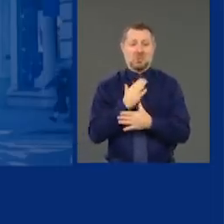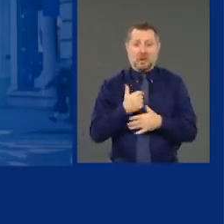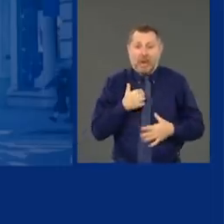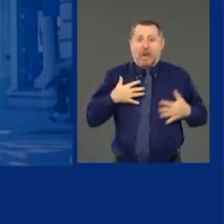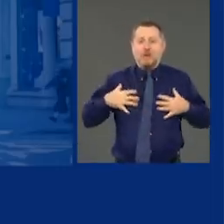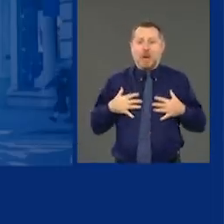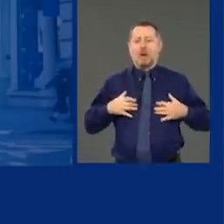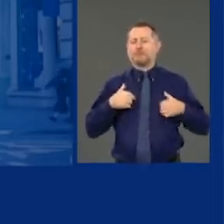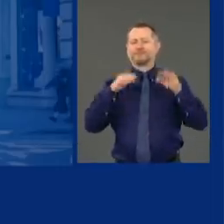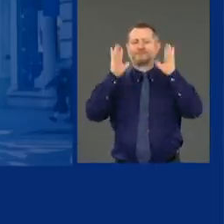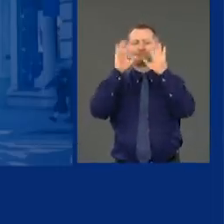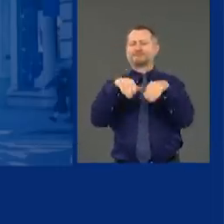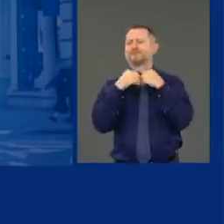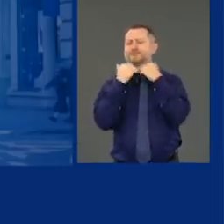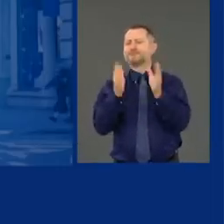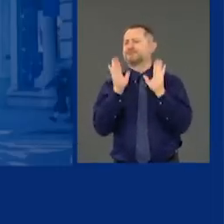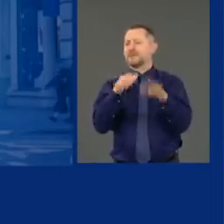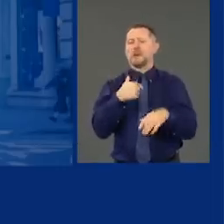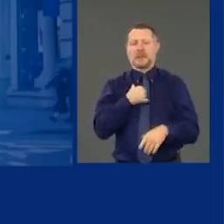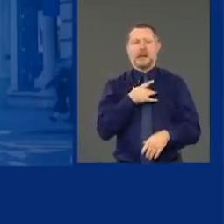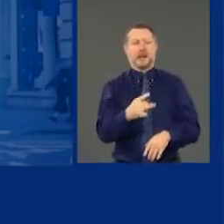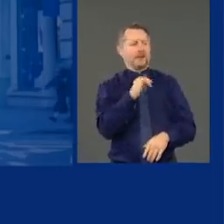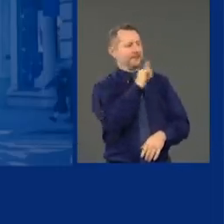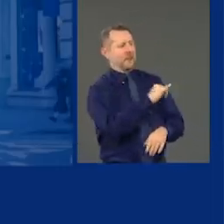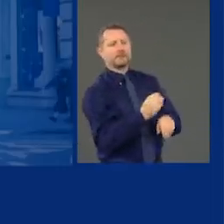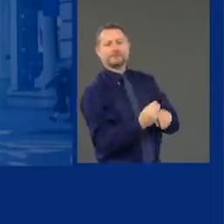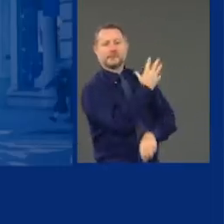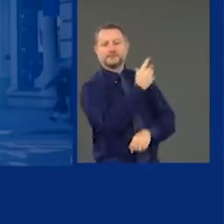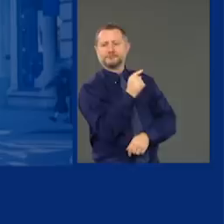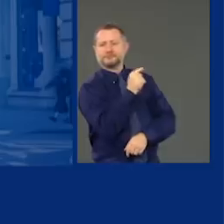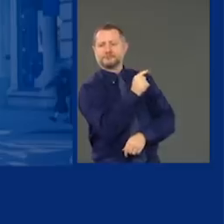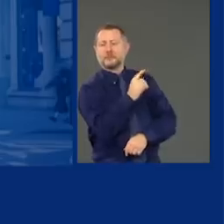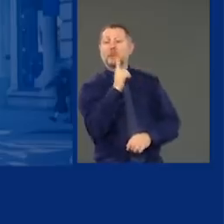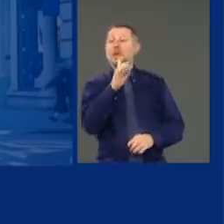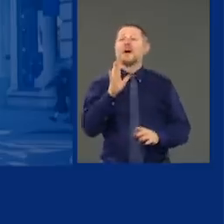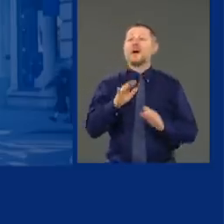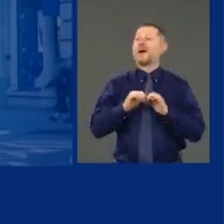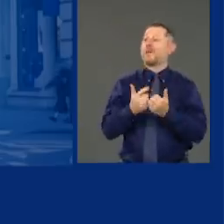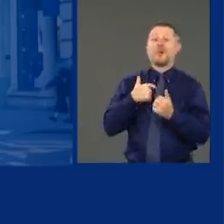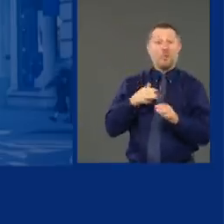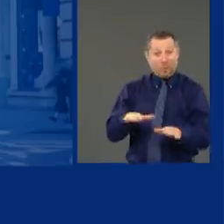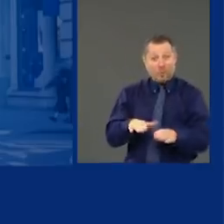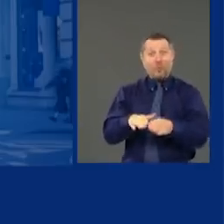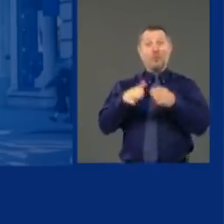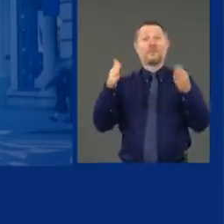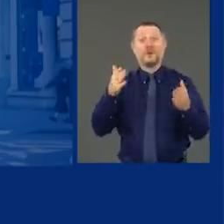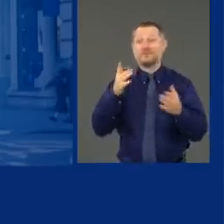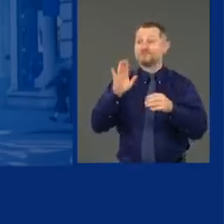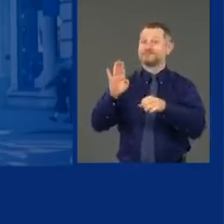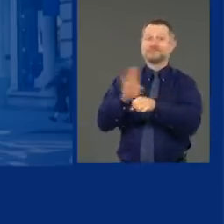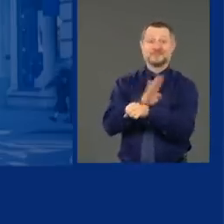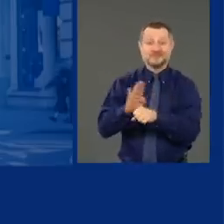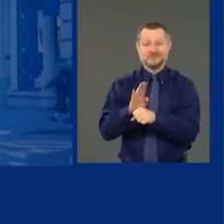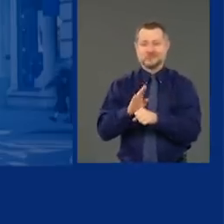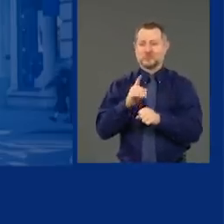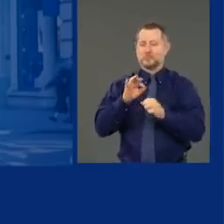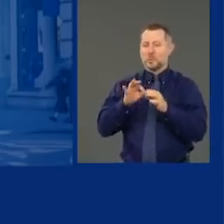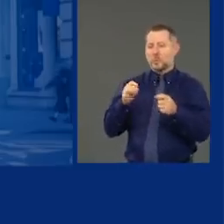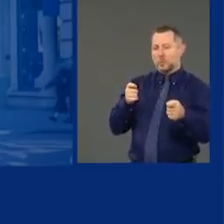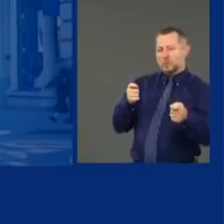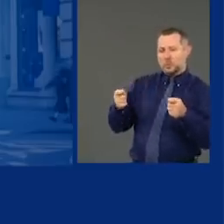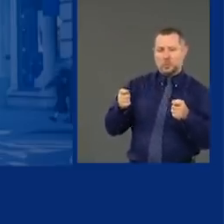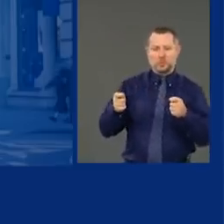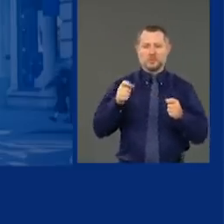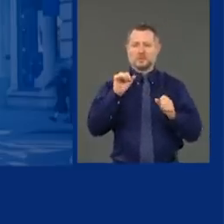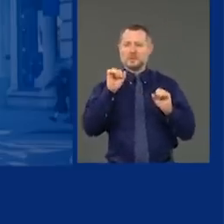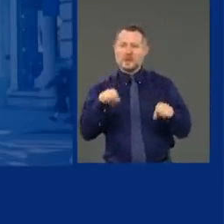reopening of the economy is a valve. And you can open it faster, you can open it